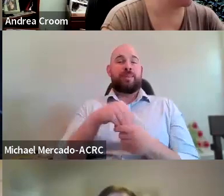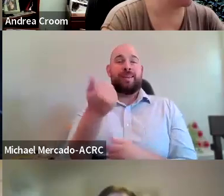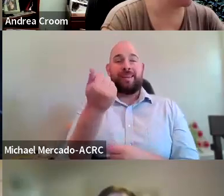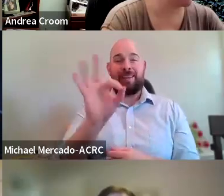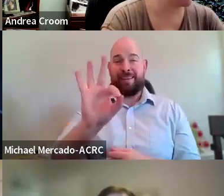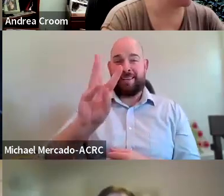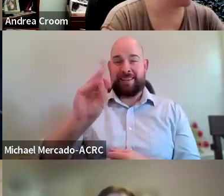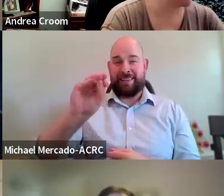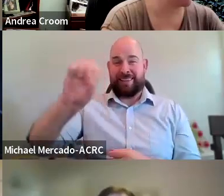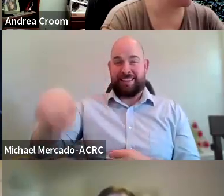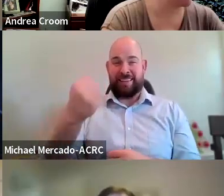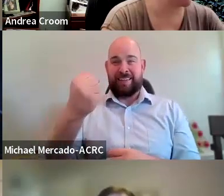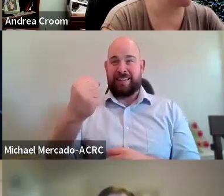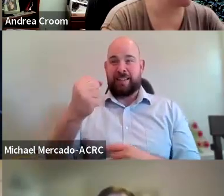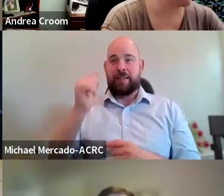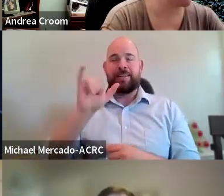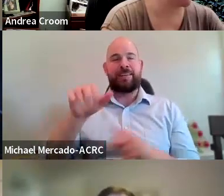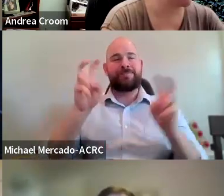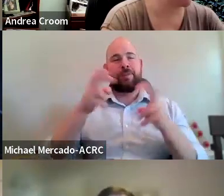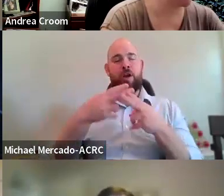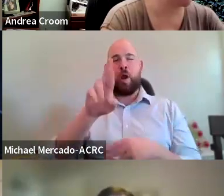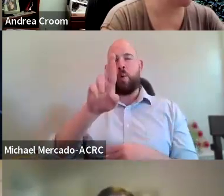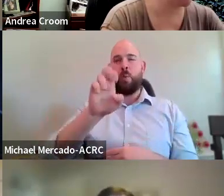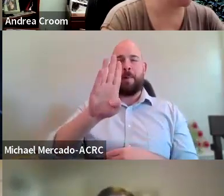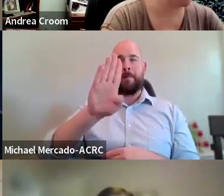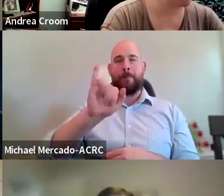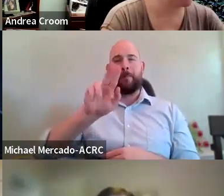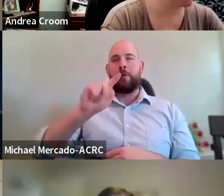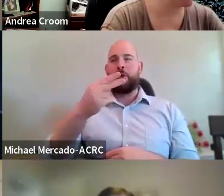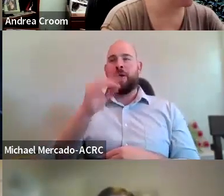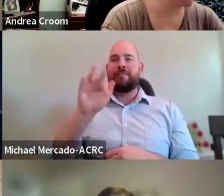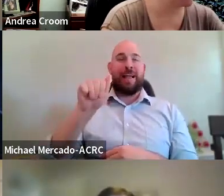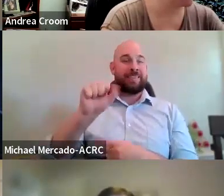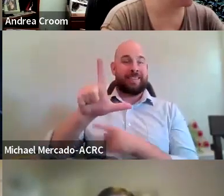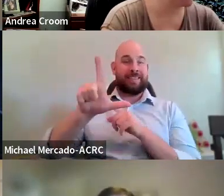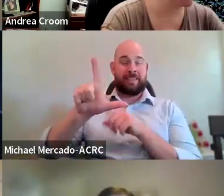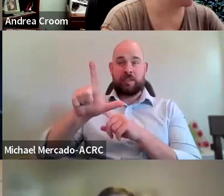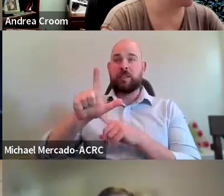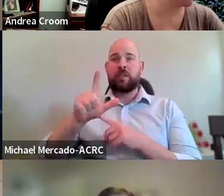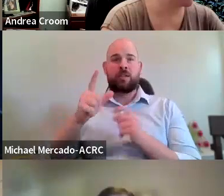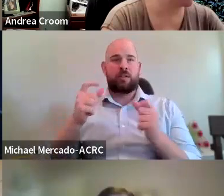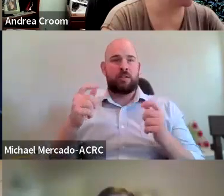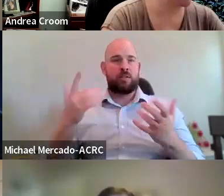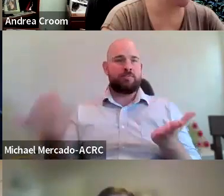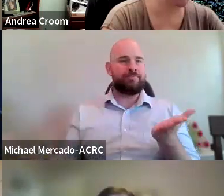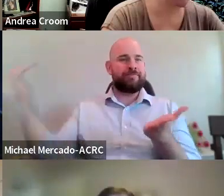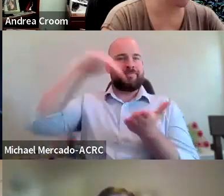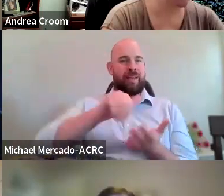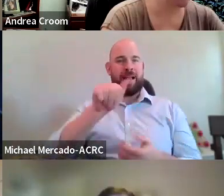Moving on to what we call in 1960s, the rebirth of American Sign